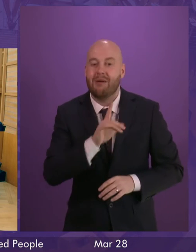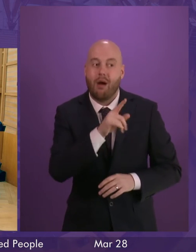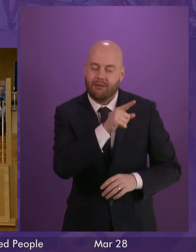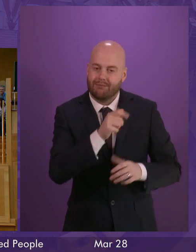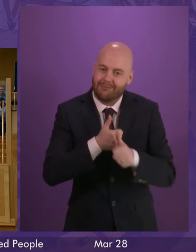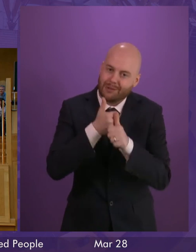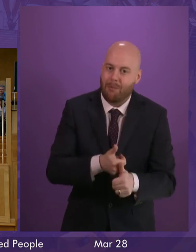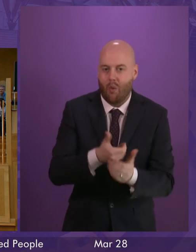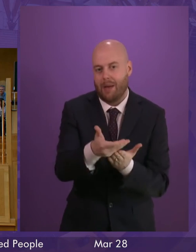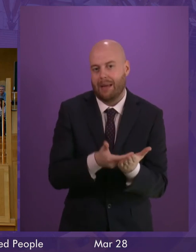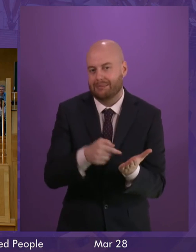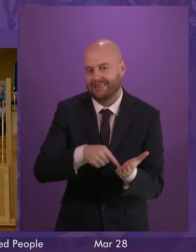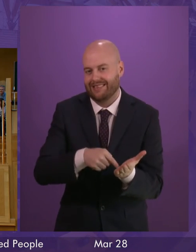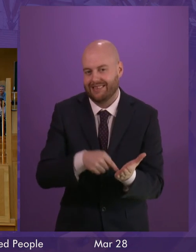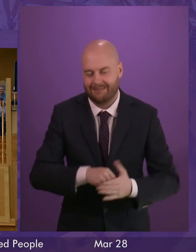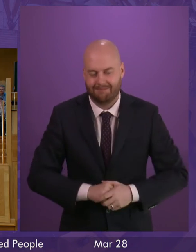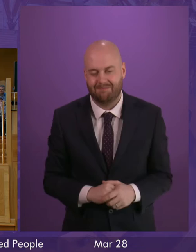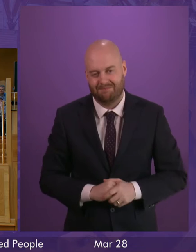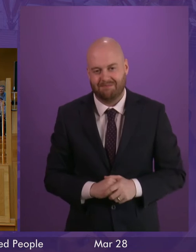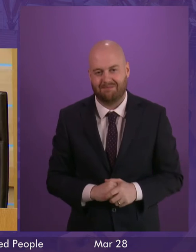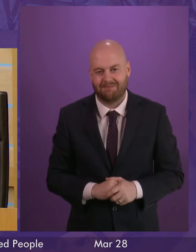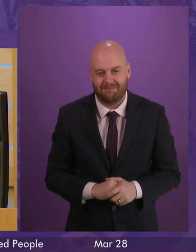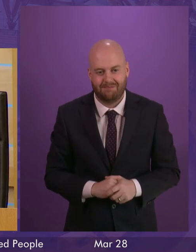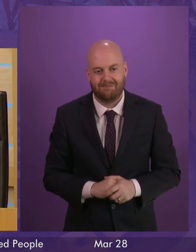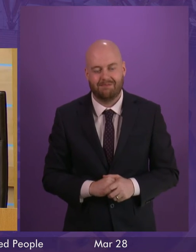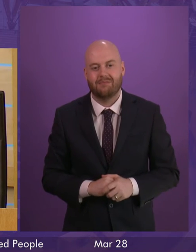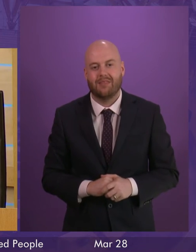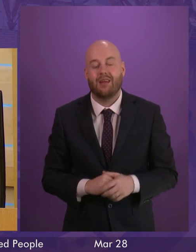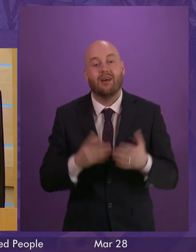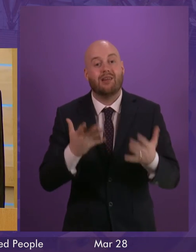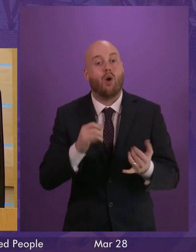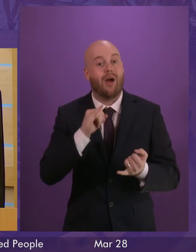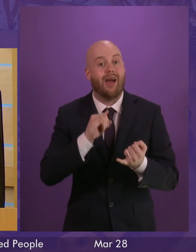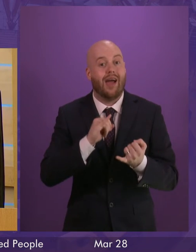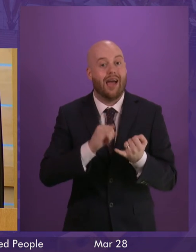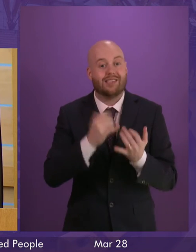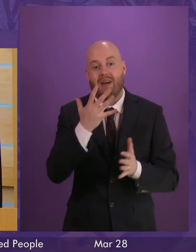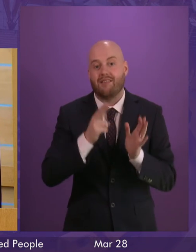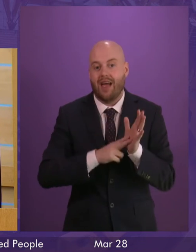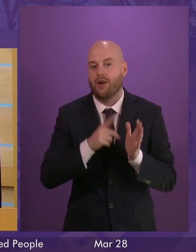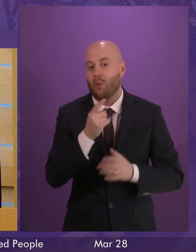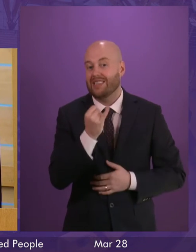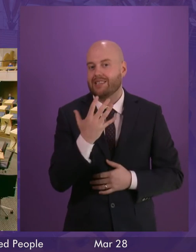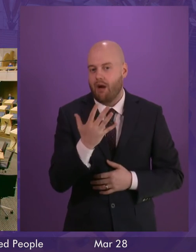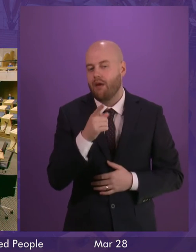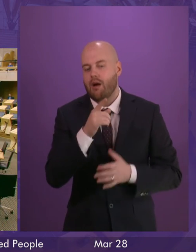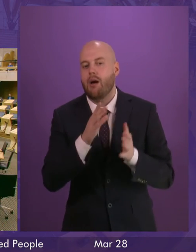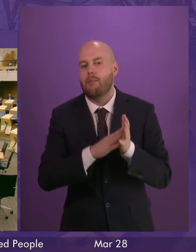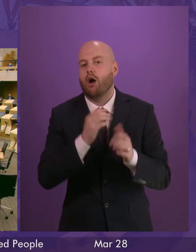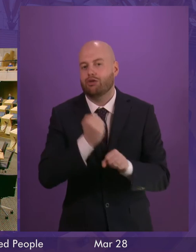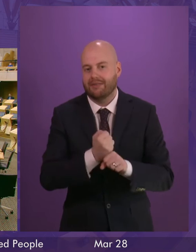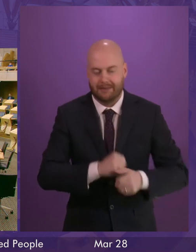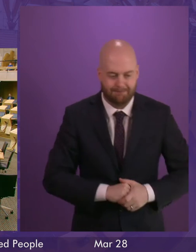Thank you very much. I now call Mark Griffin to speak to move amendment S5M 16593.3. Mr Griffin, please.